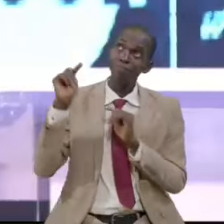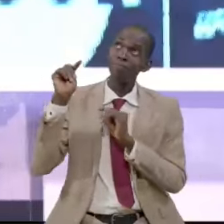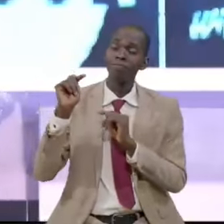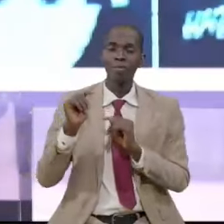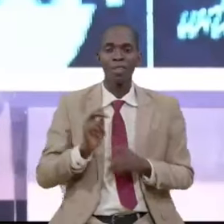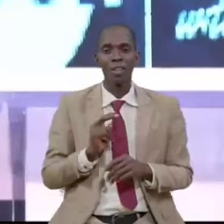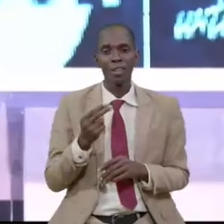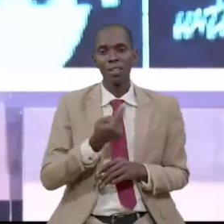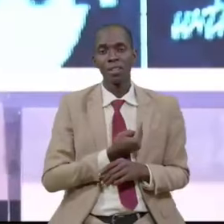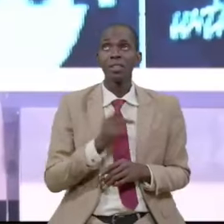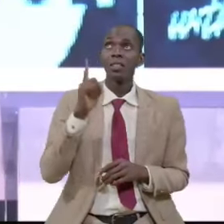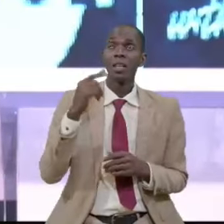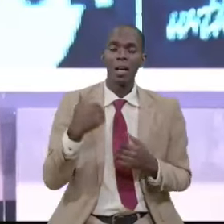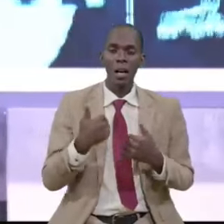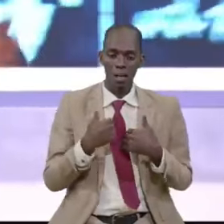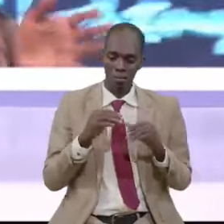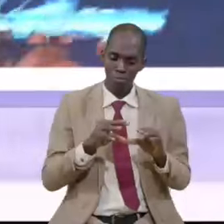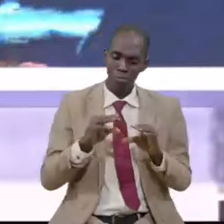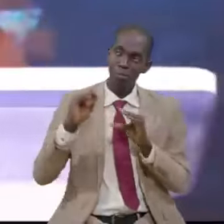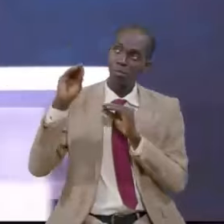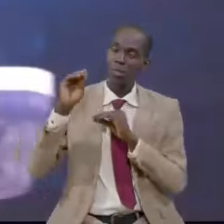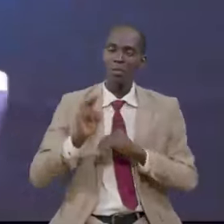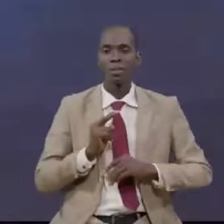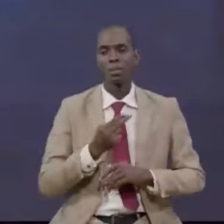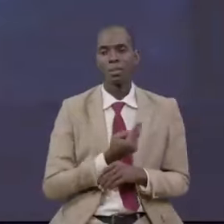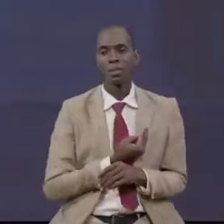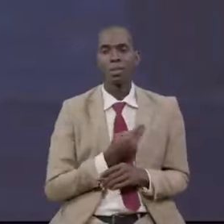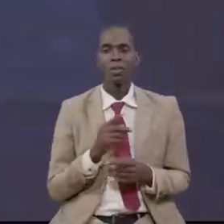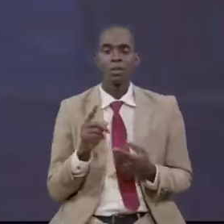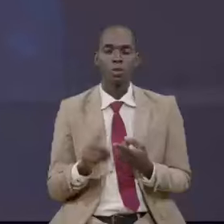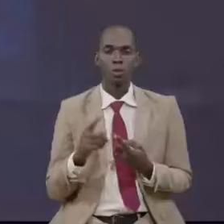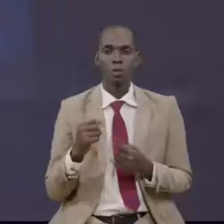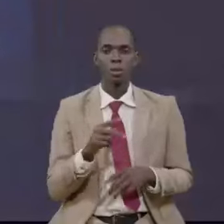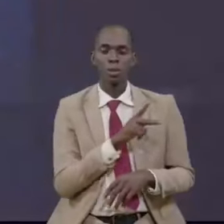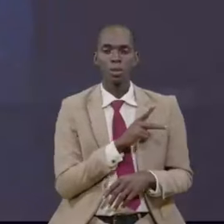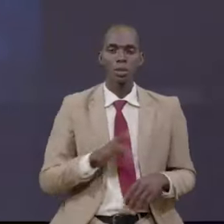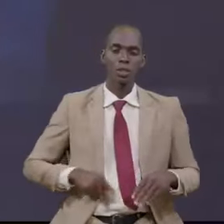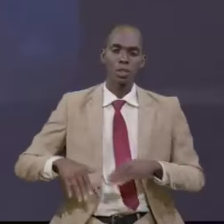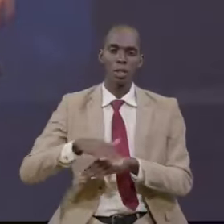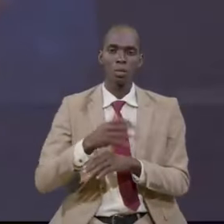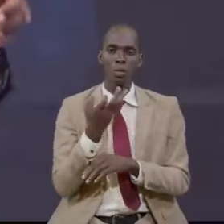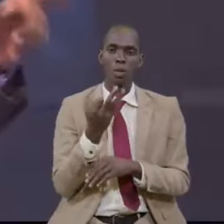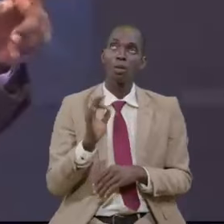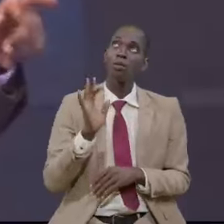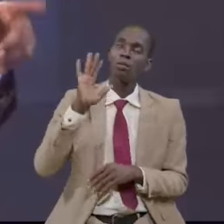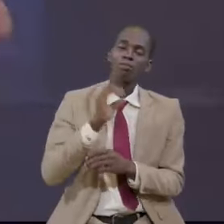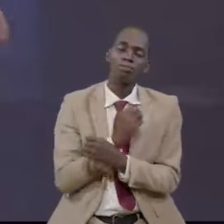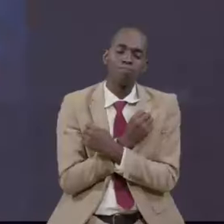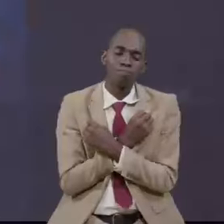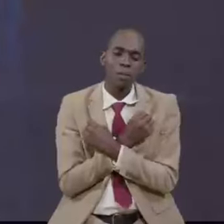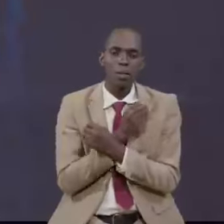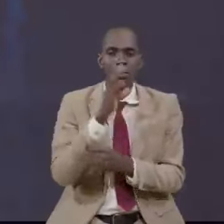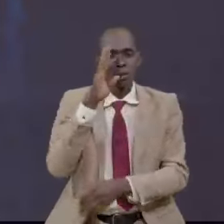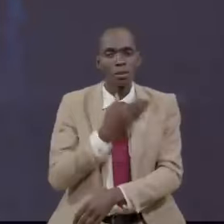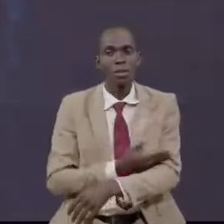translated us into the kingdom of his dear son. He's translated us out of